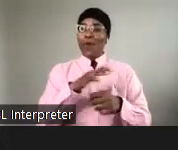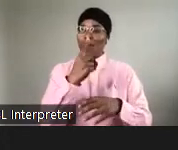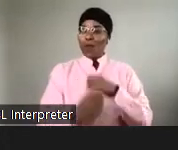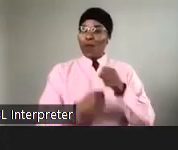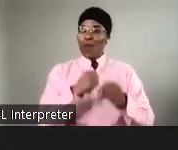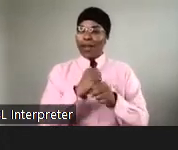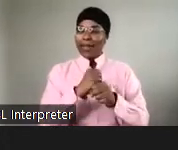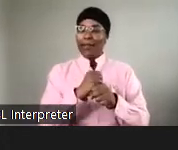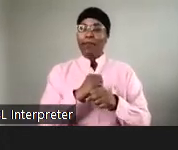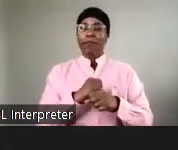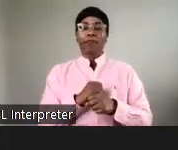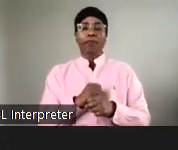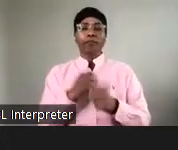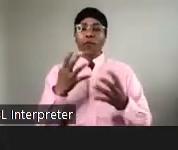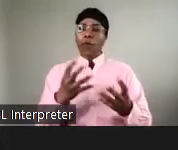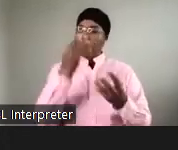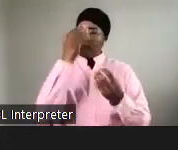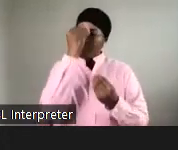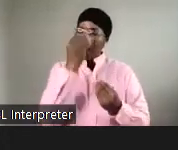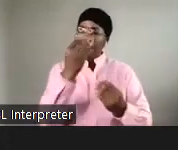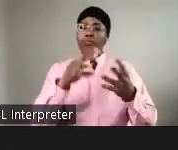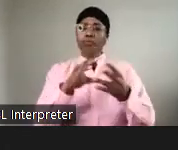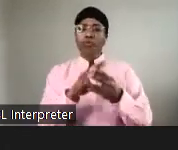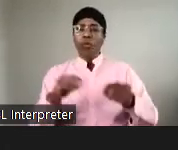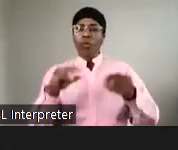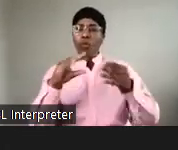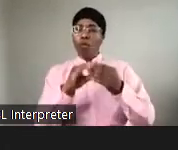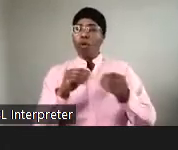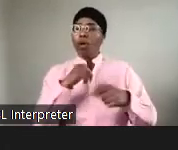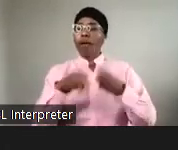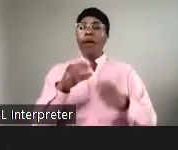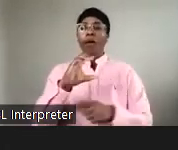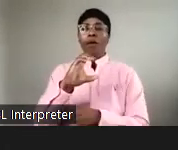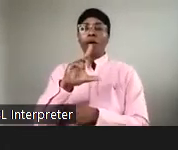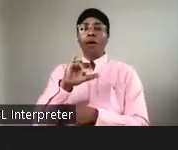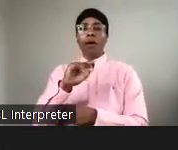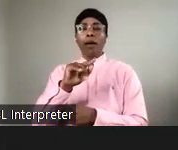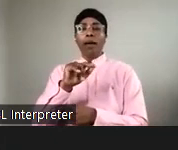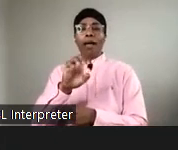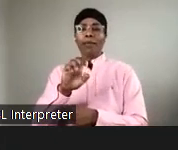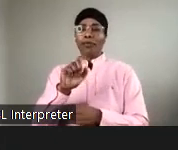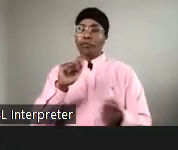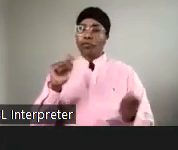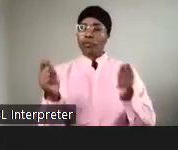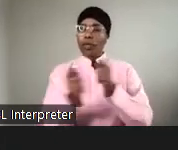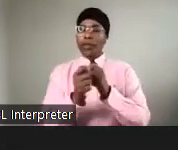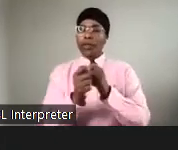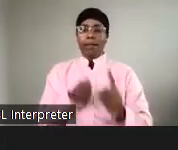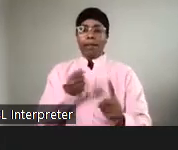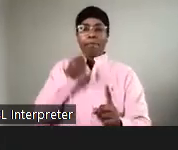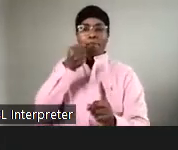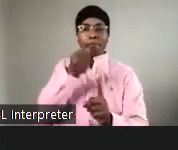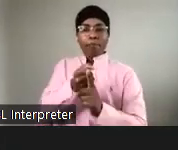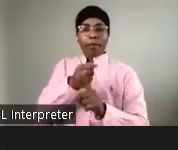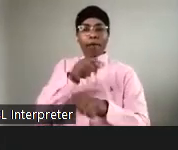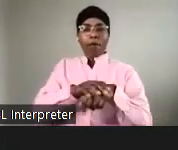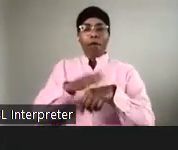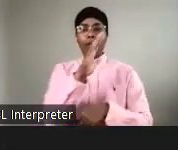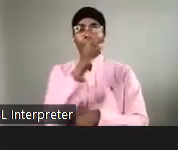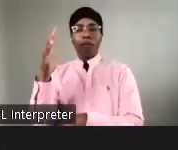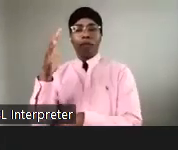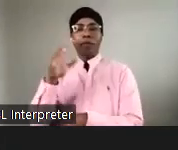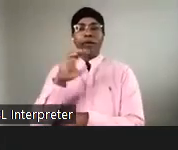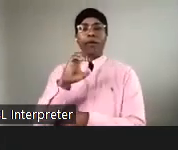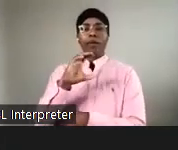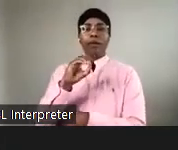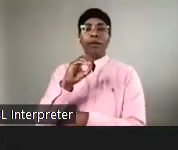tell a story about climate change and its impacts on forest ecosystems and forest-dependent wildlife species. We